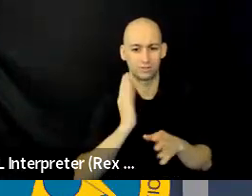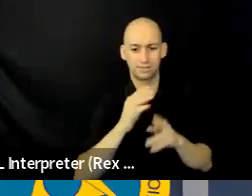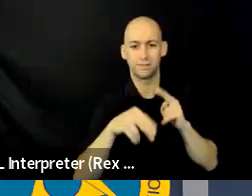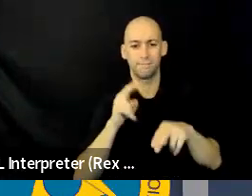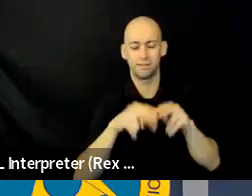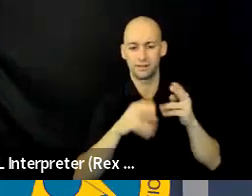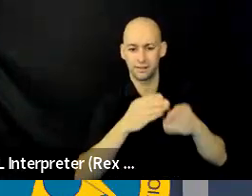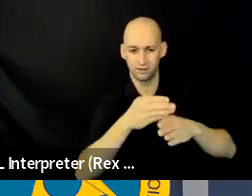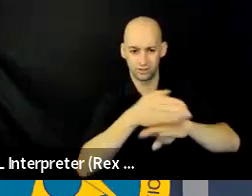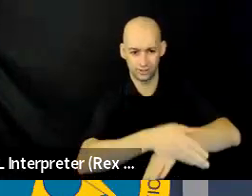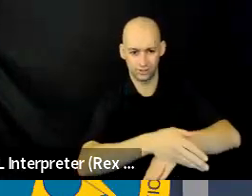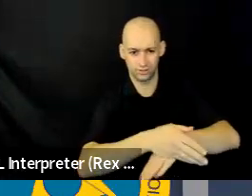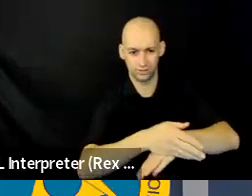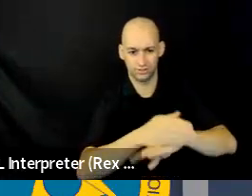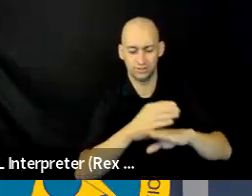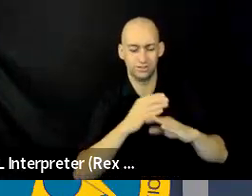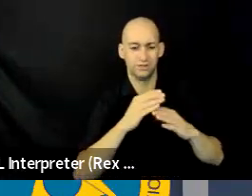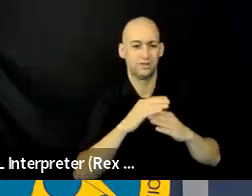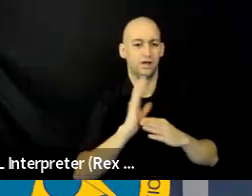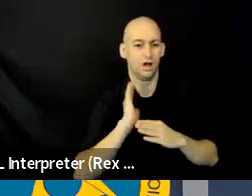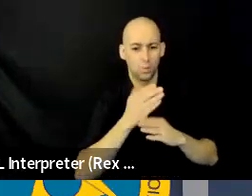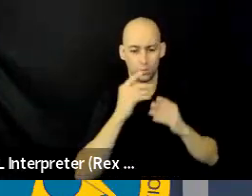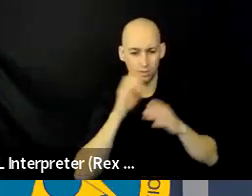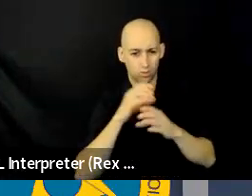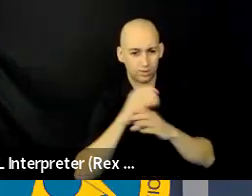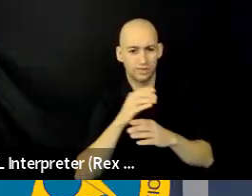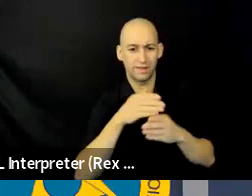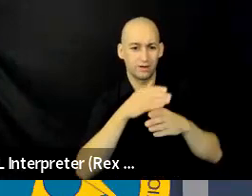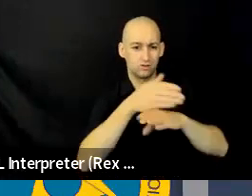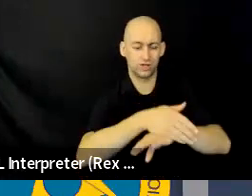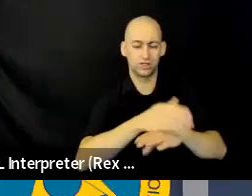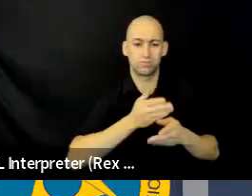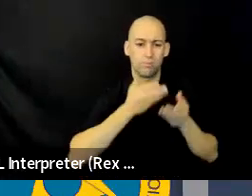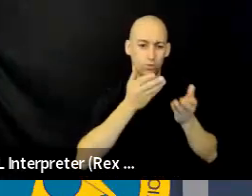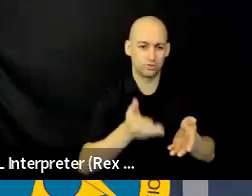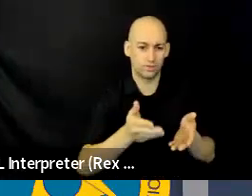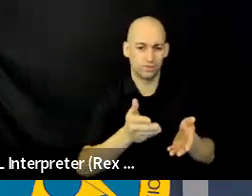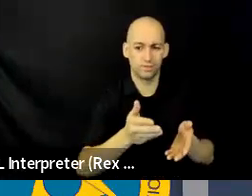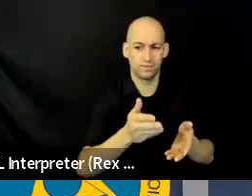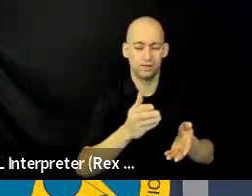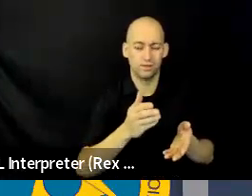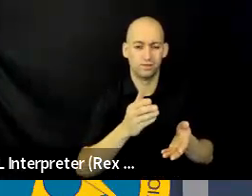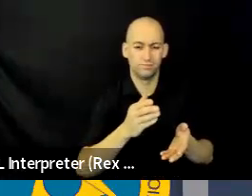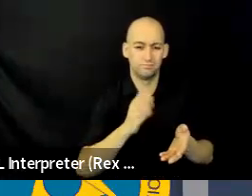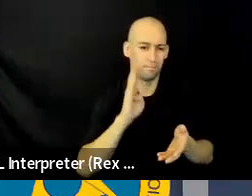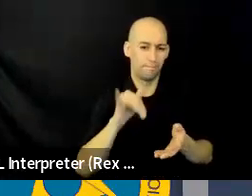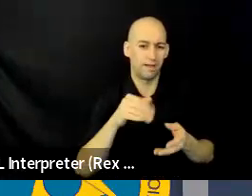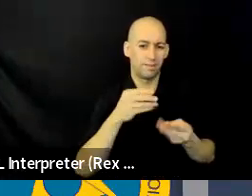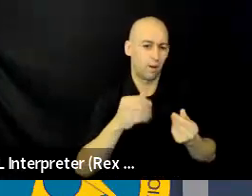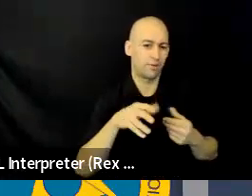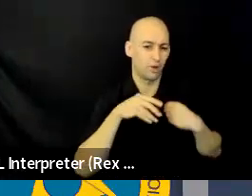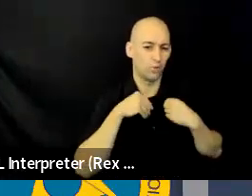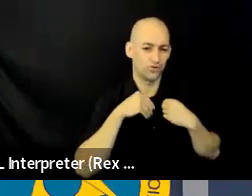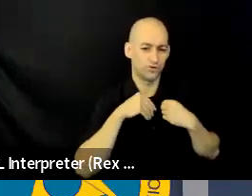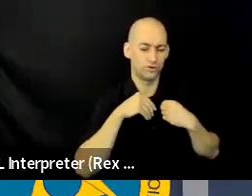today's standard. We did look at the interchange proposal that was provided by the property owner and their representatives.